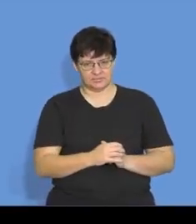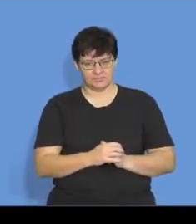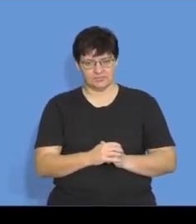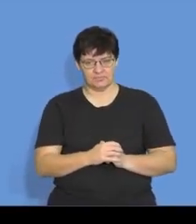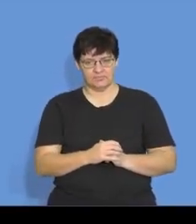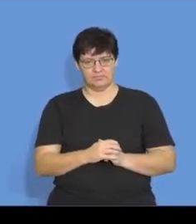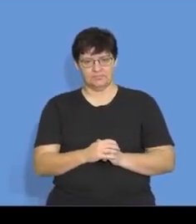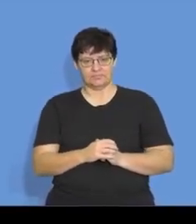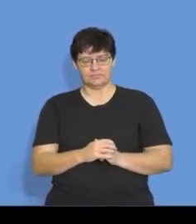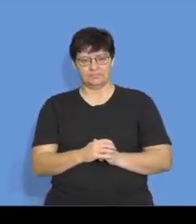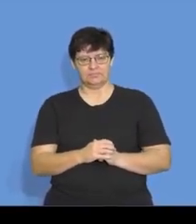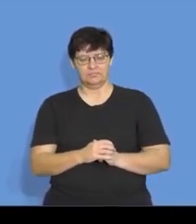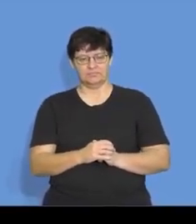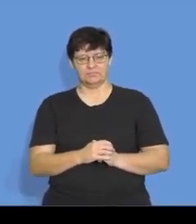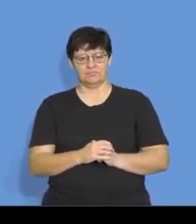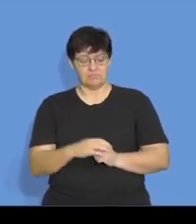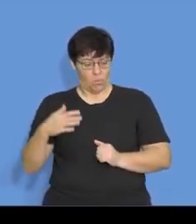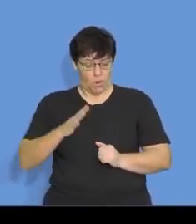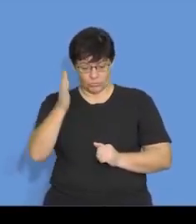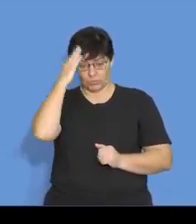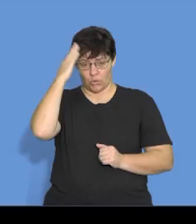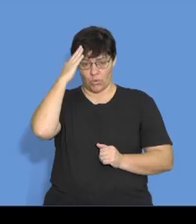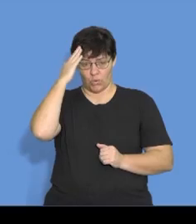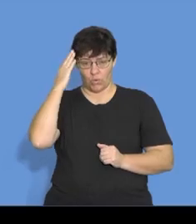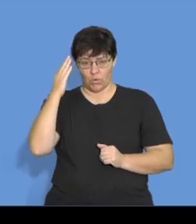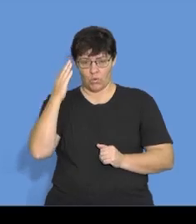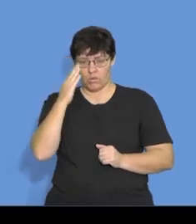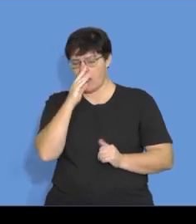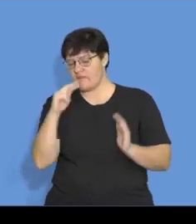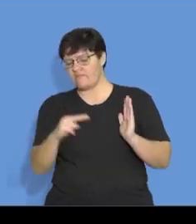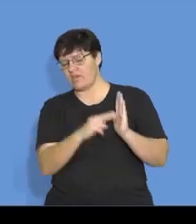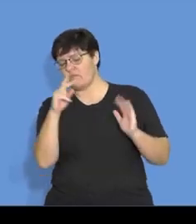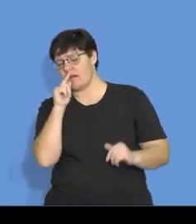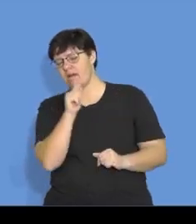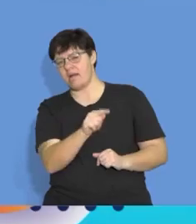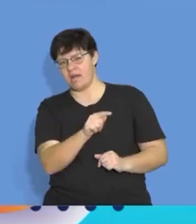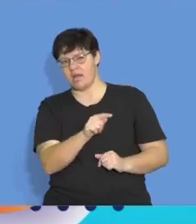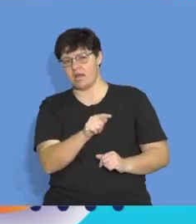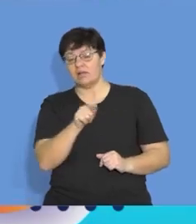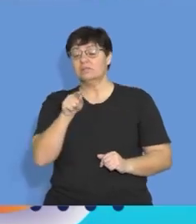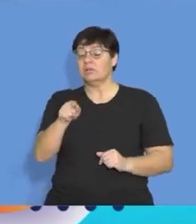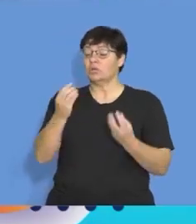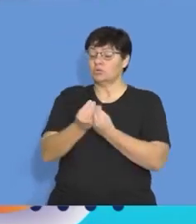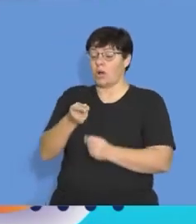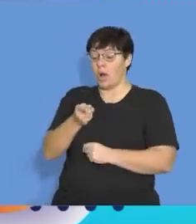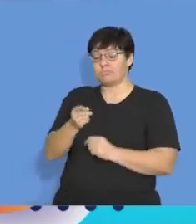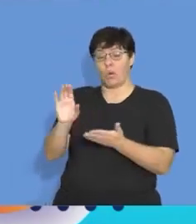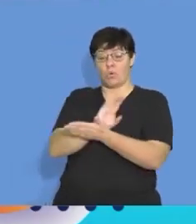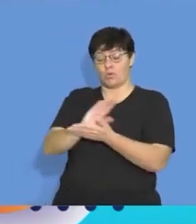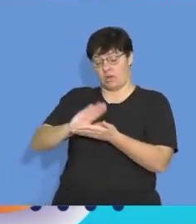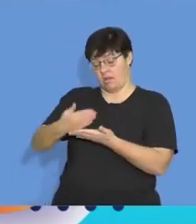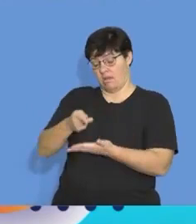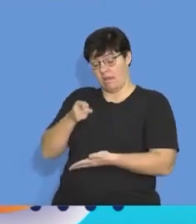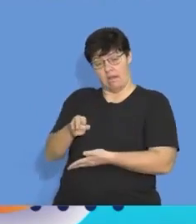other words, if you want to know or if you want to verify that figure of stock